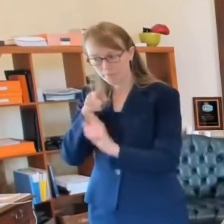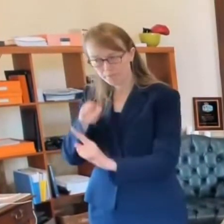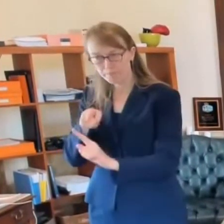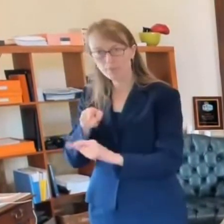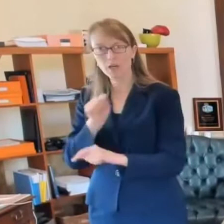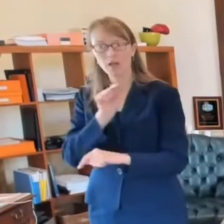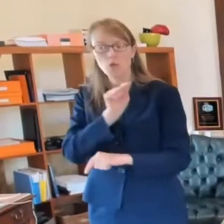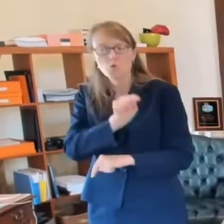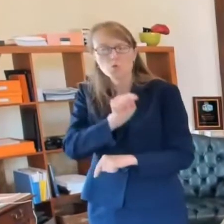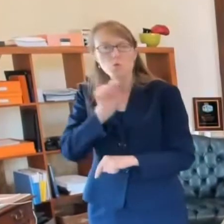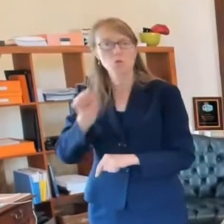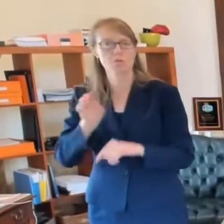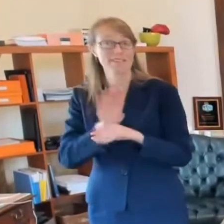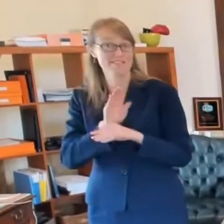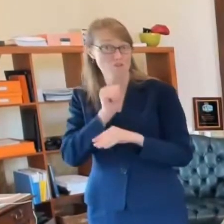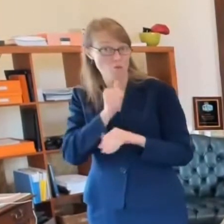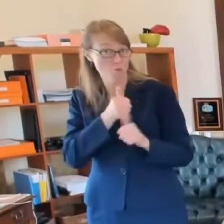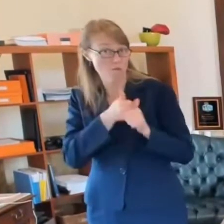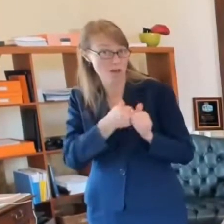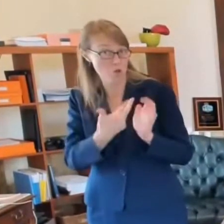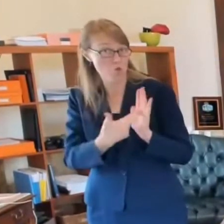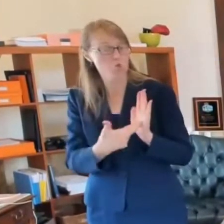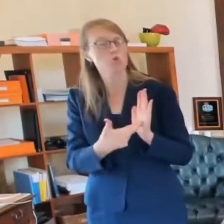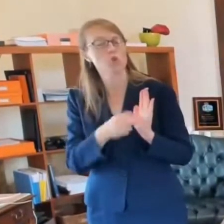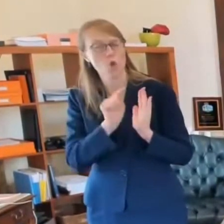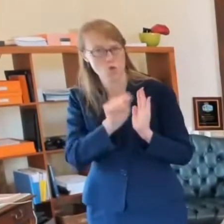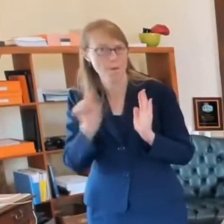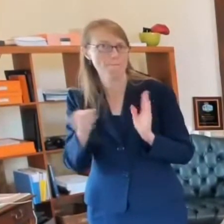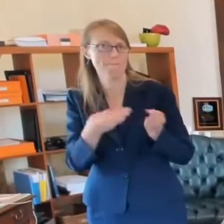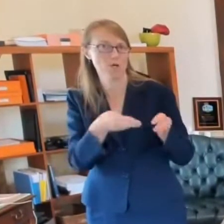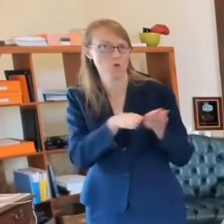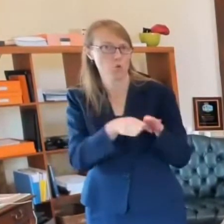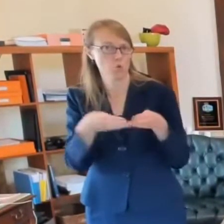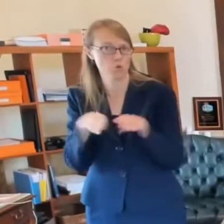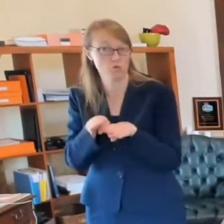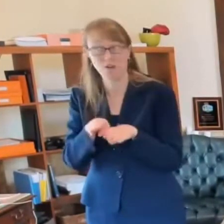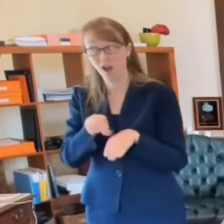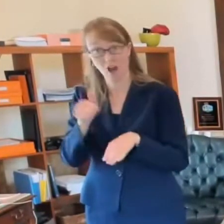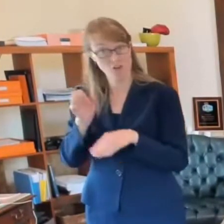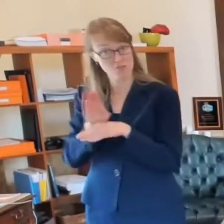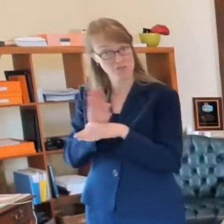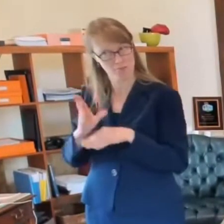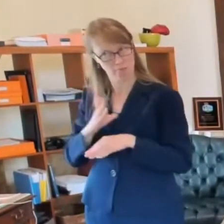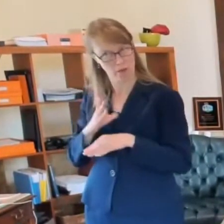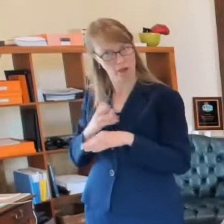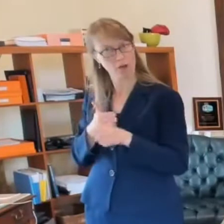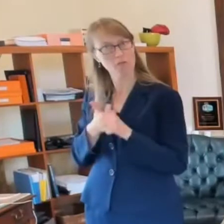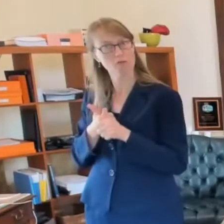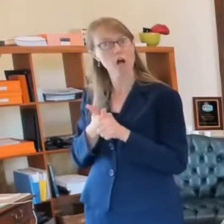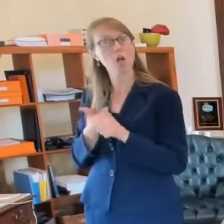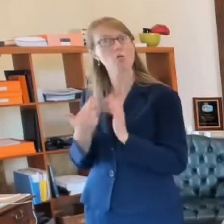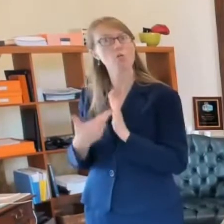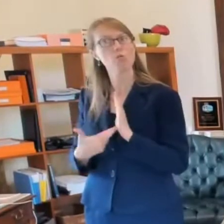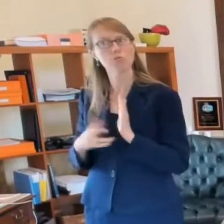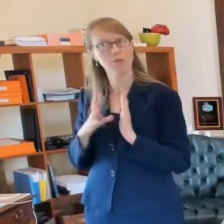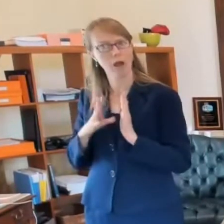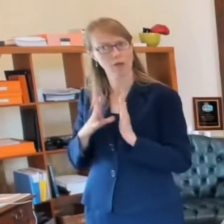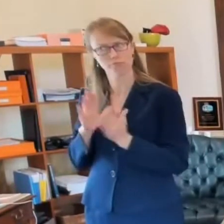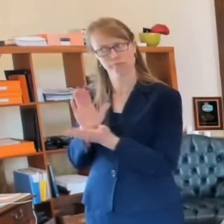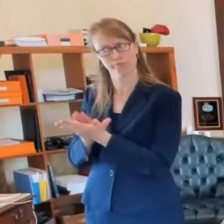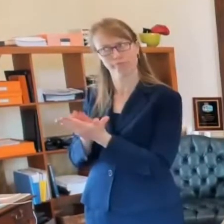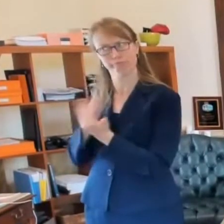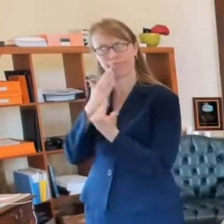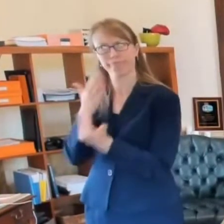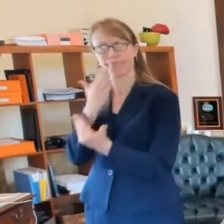complying, and thank those businesses that are continuing to comply. It's about, of course, it's about protecting